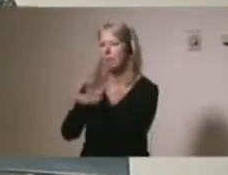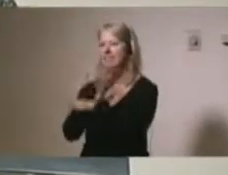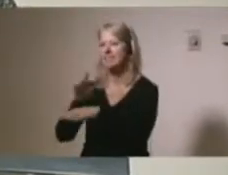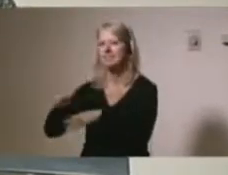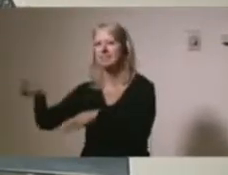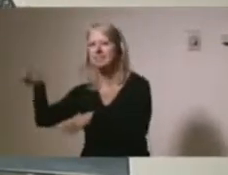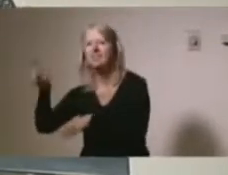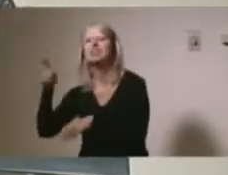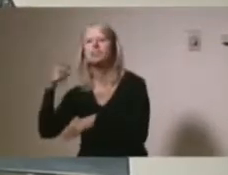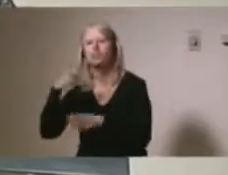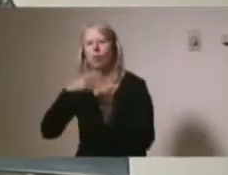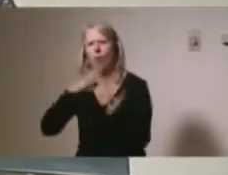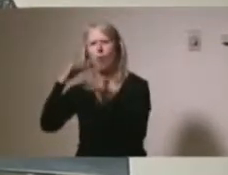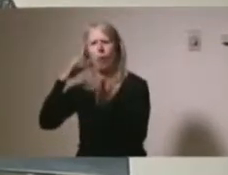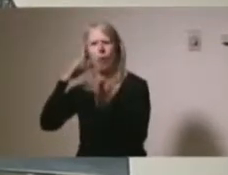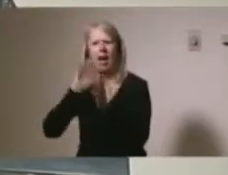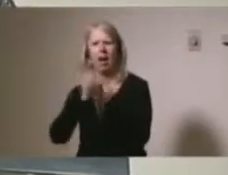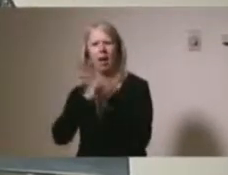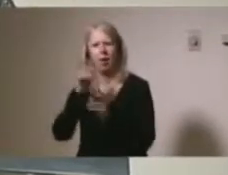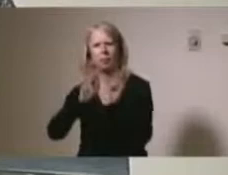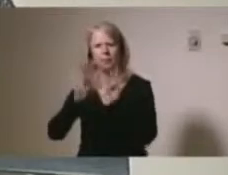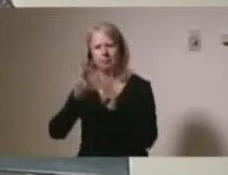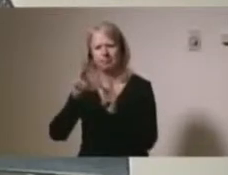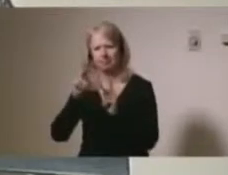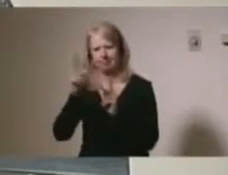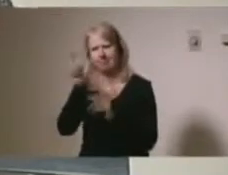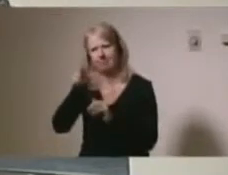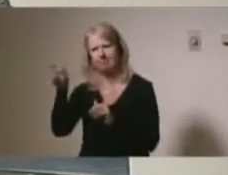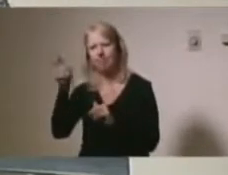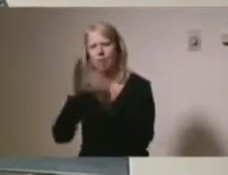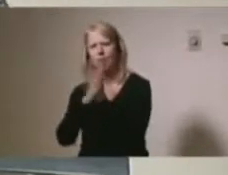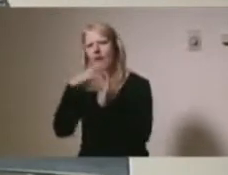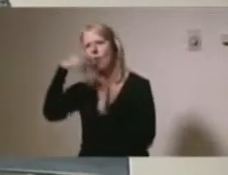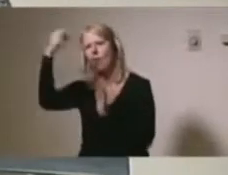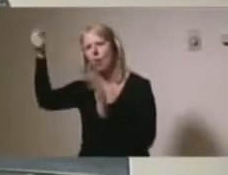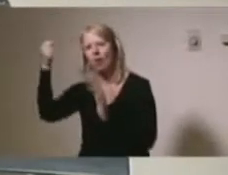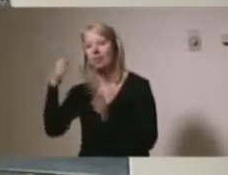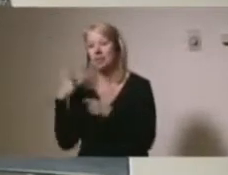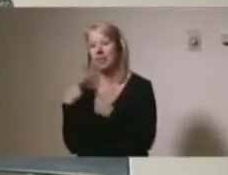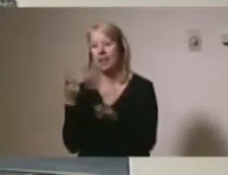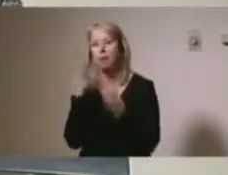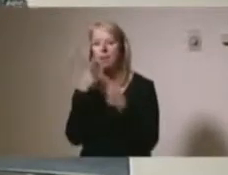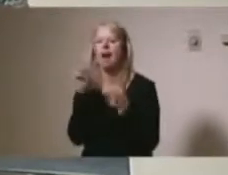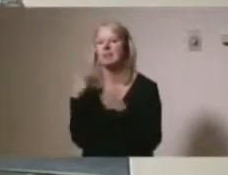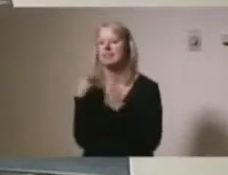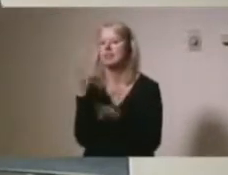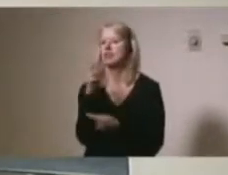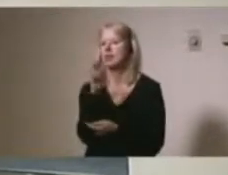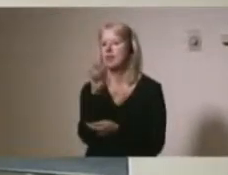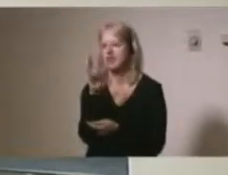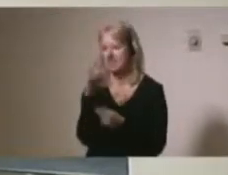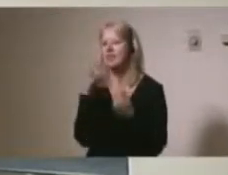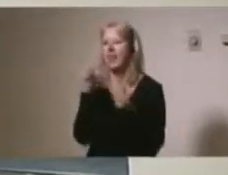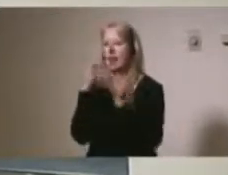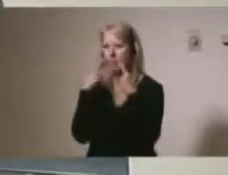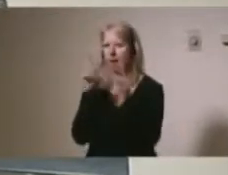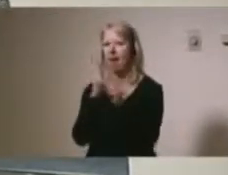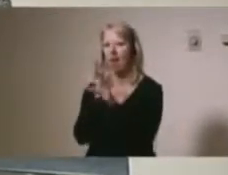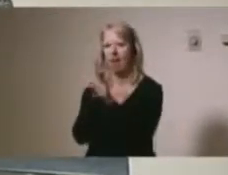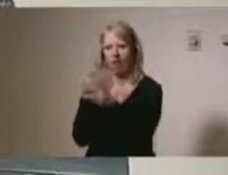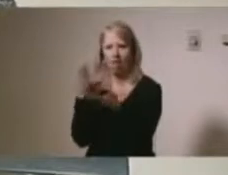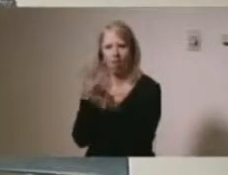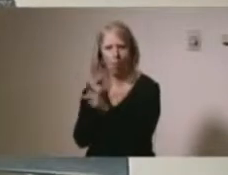in our population, and since 2006, since we can offer consumer loans, we are working very